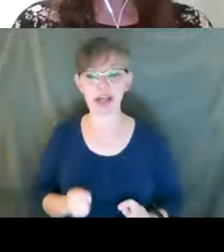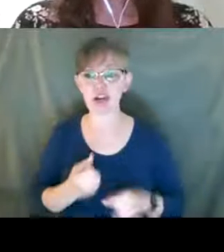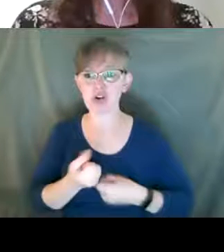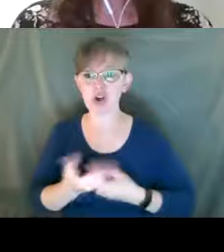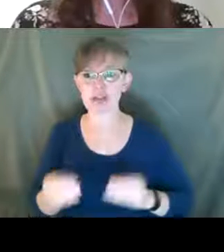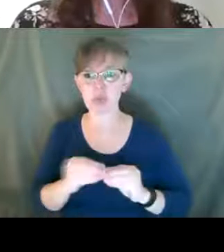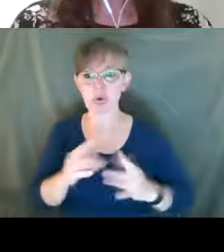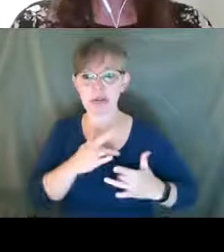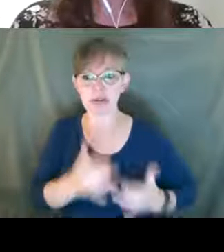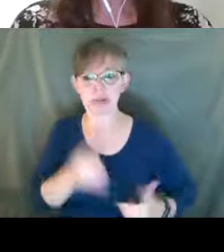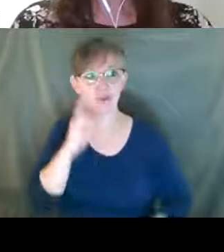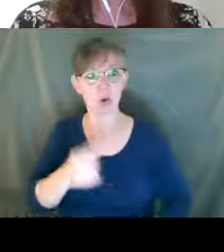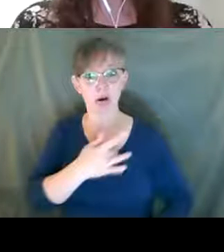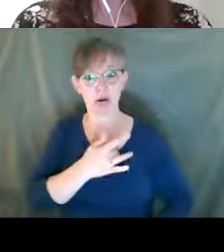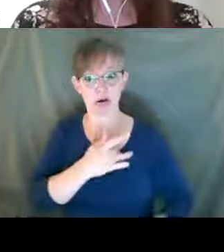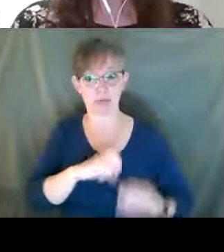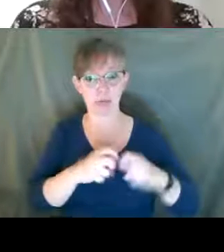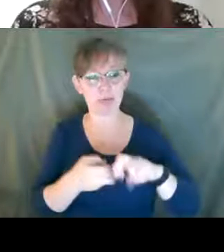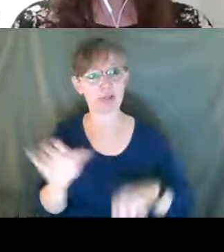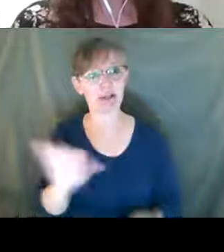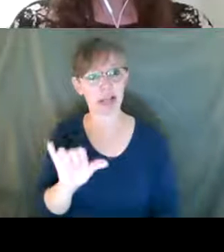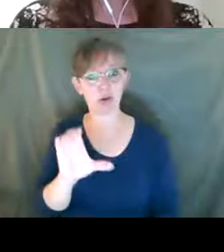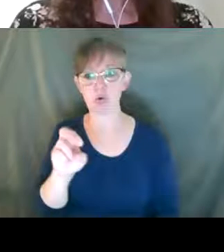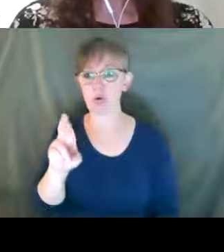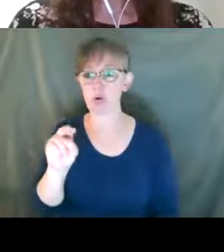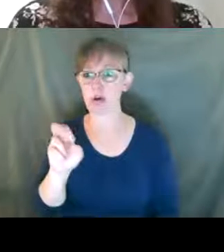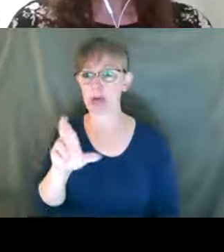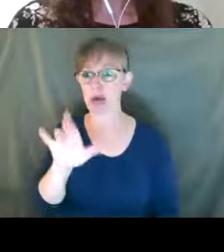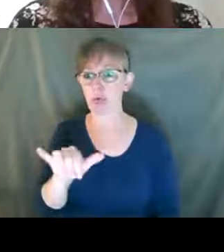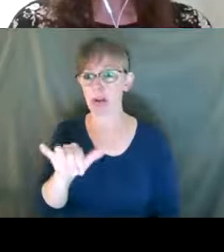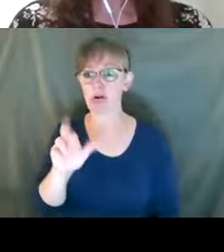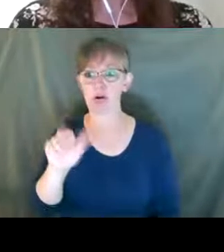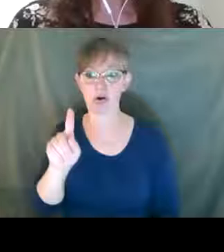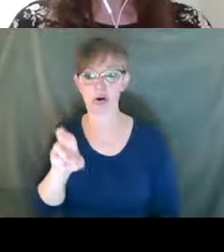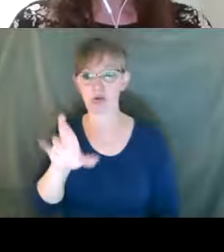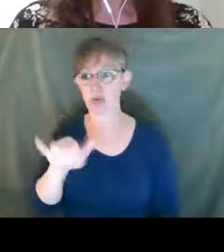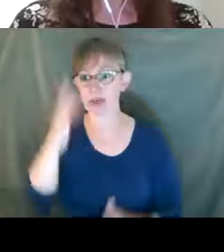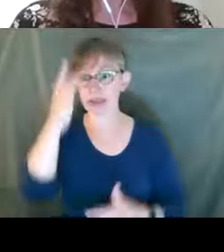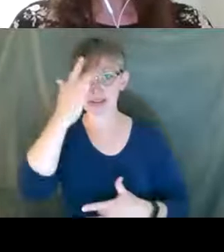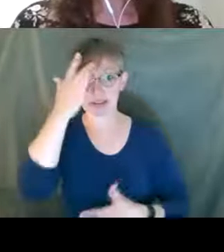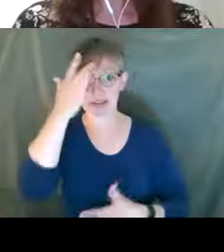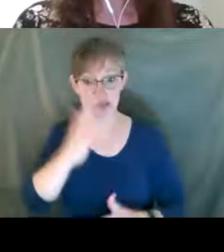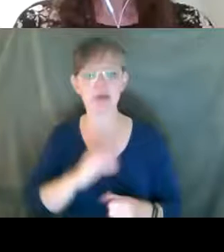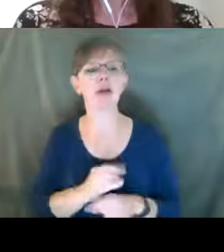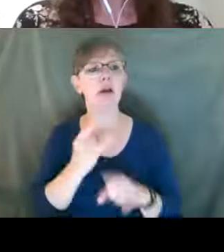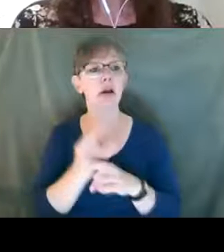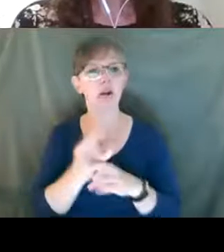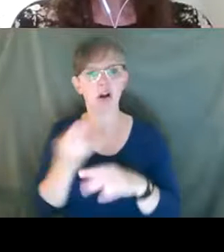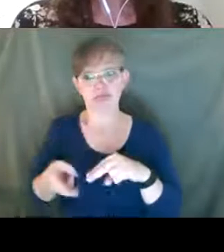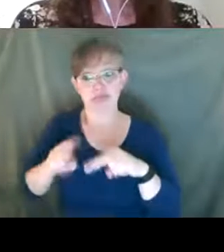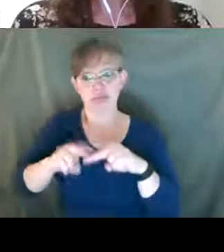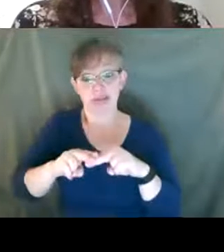as heart failure and coronary artery disease. Alcohol increases the amount of cholesterol and